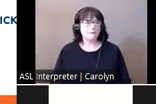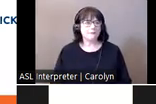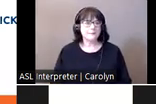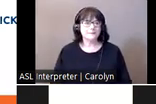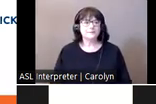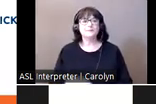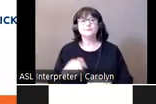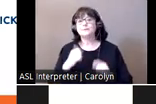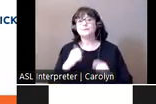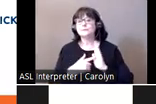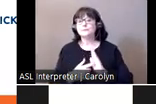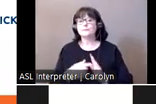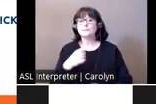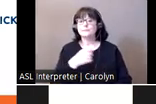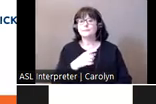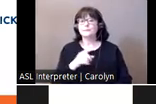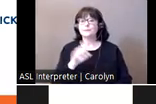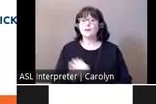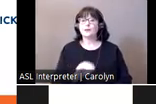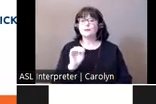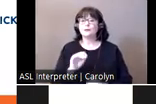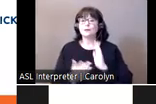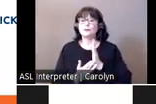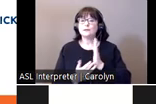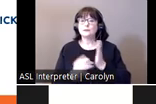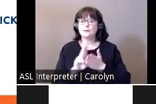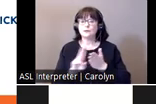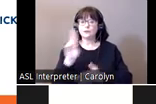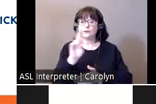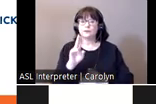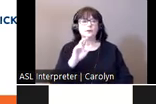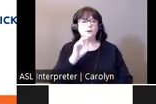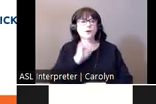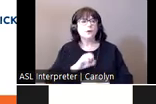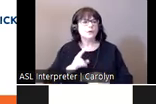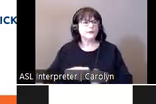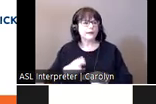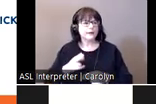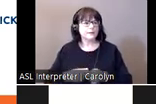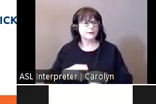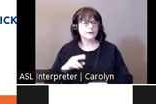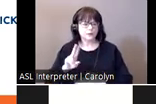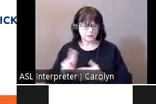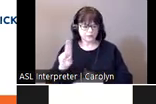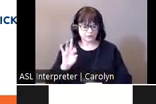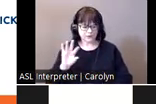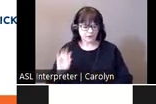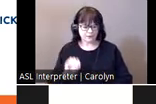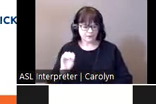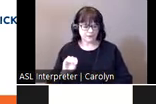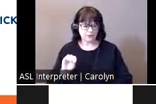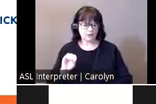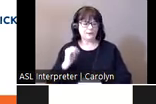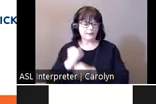Another quick example, Ontario Tech University, formerly known as University of Ontario Institute of